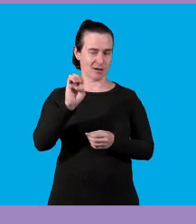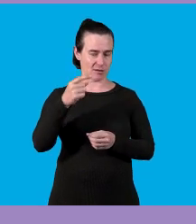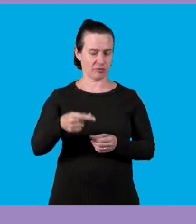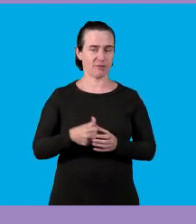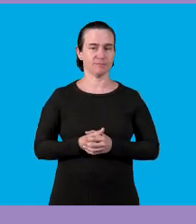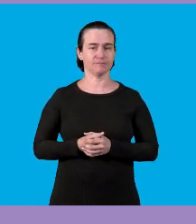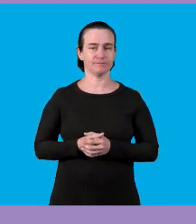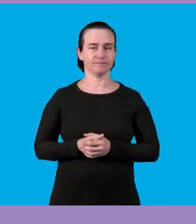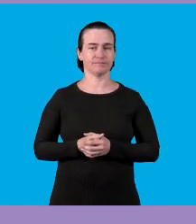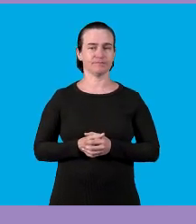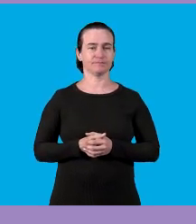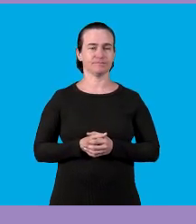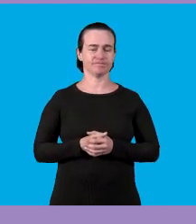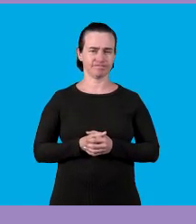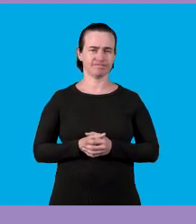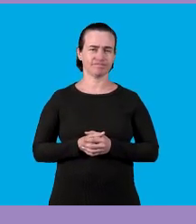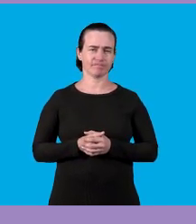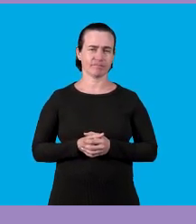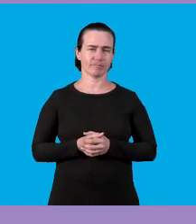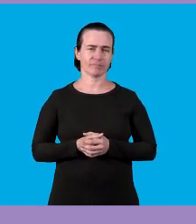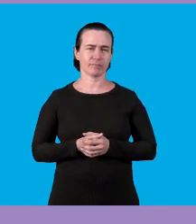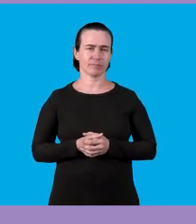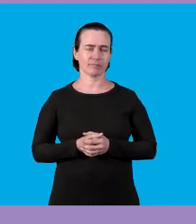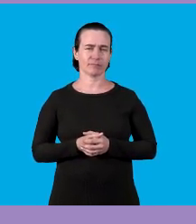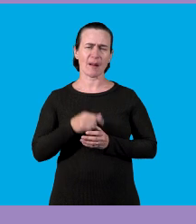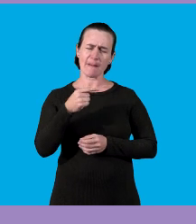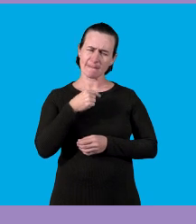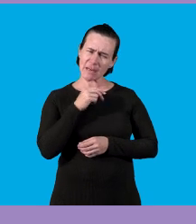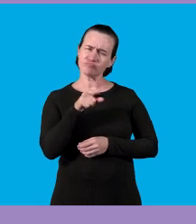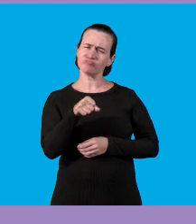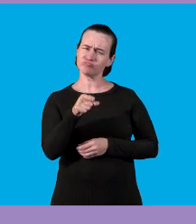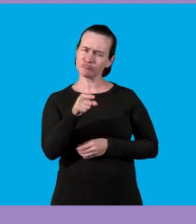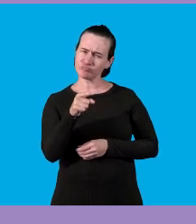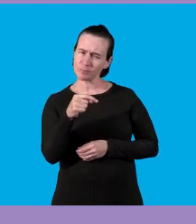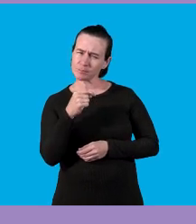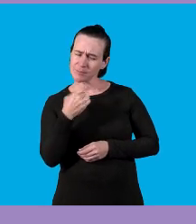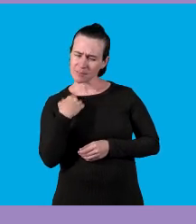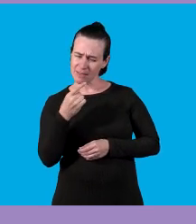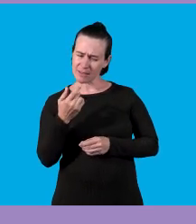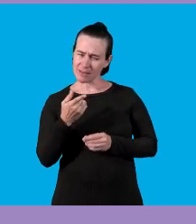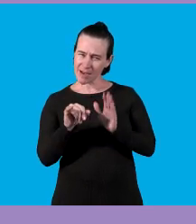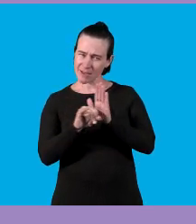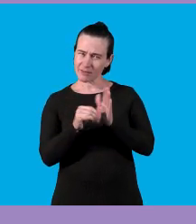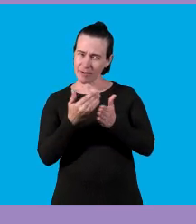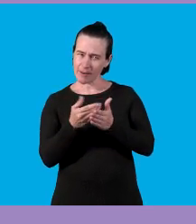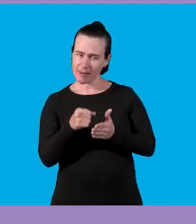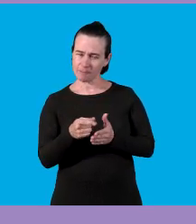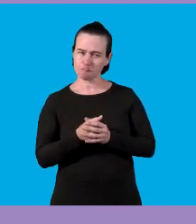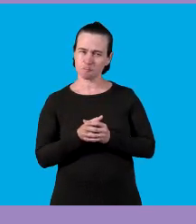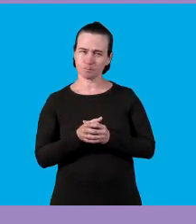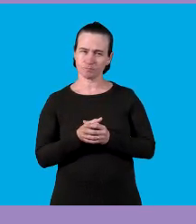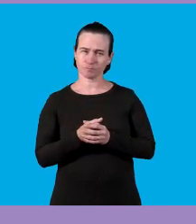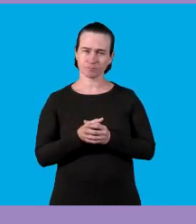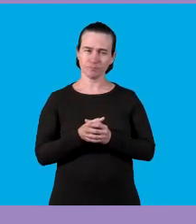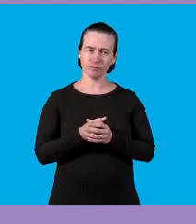our similarity, because that's what they want us to prove. And when I look at the sides, I notice that I could use the angles